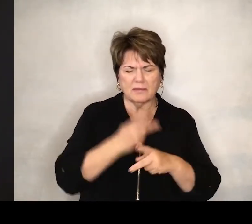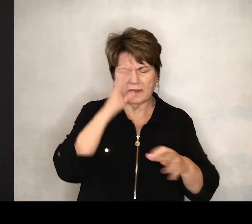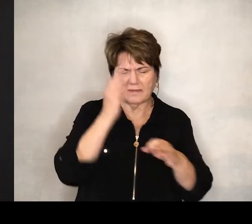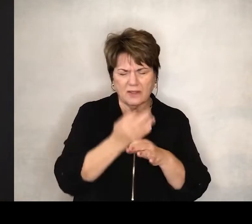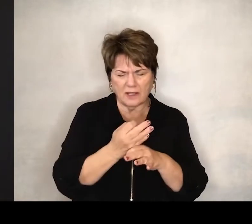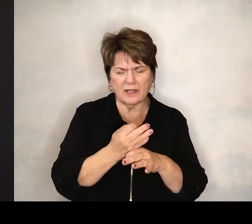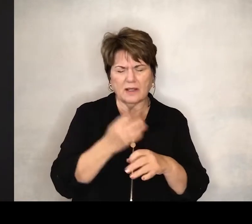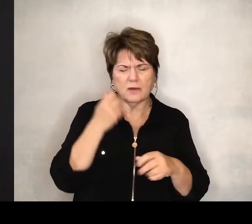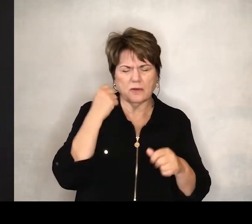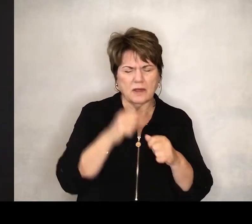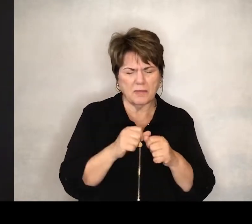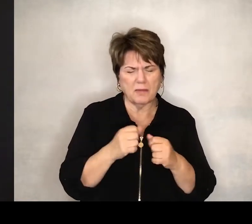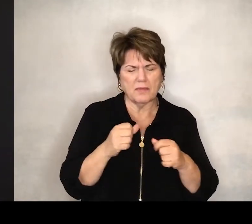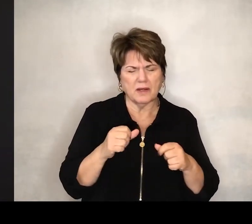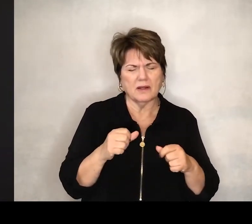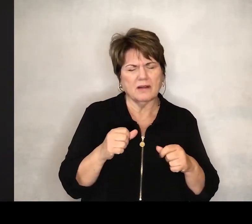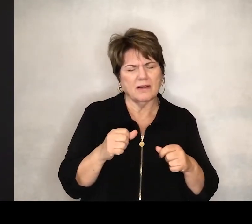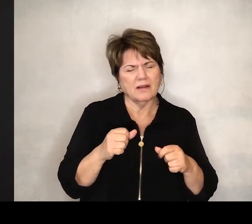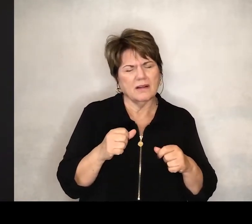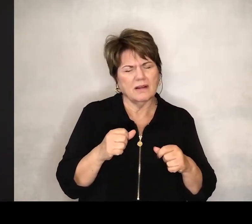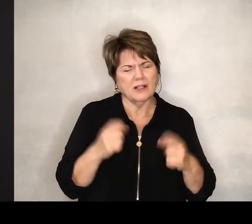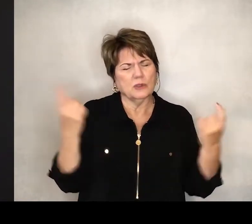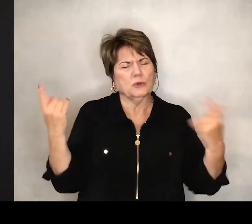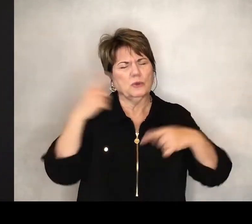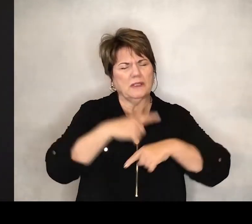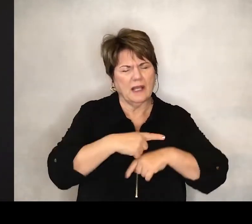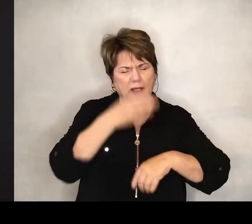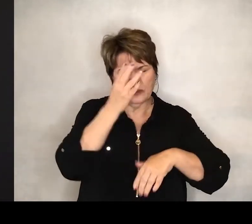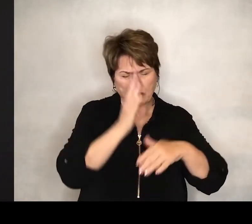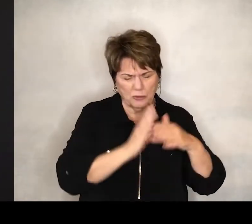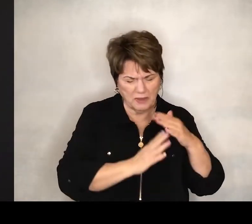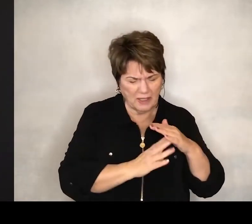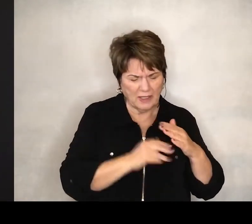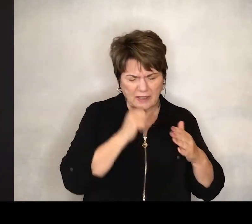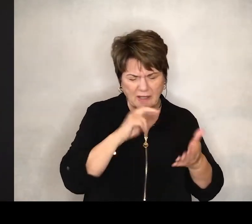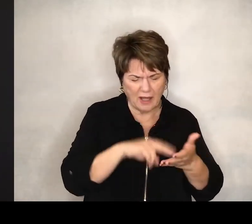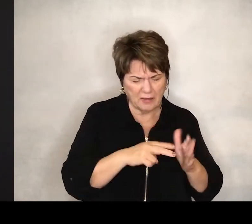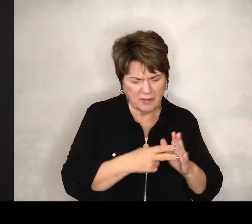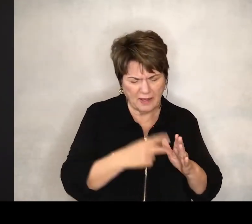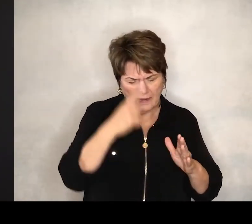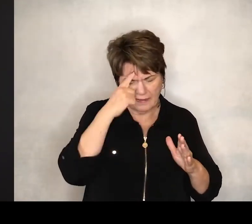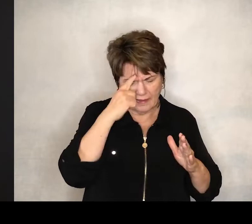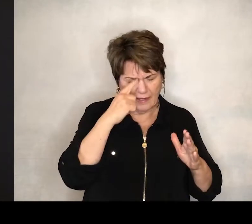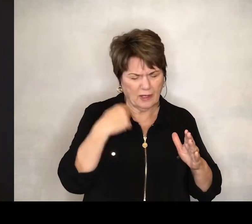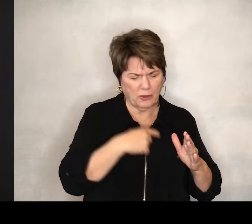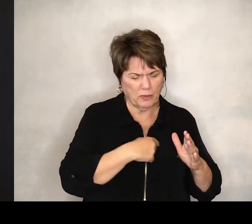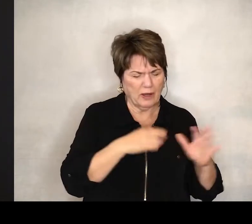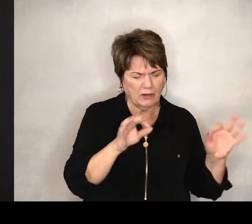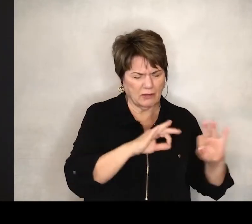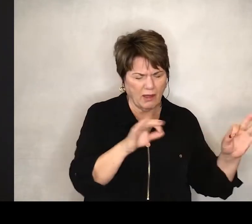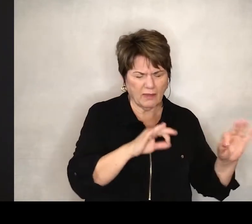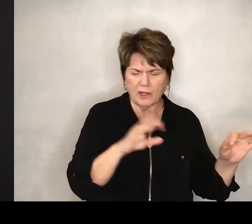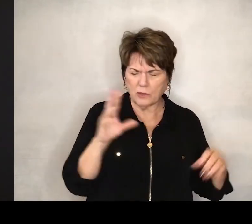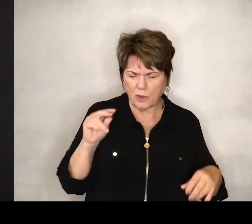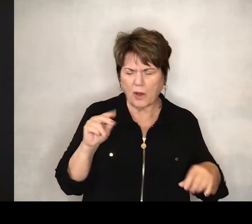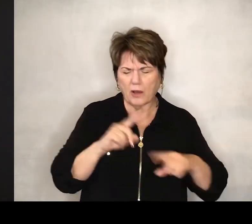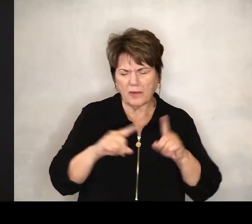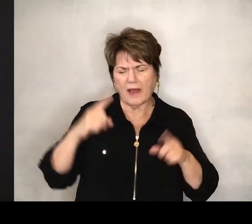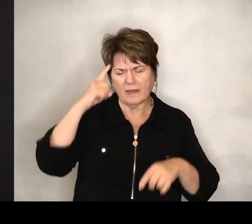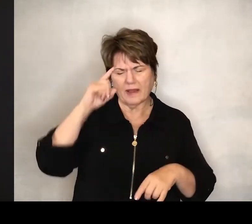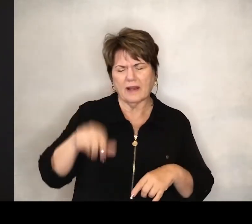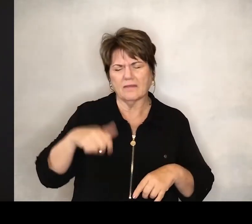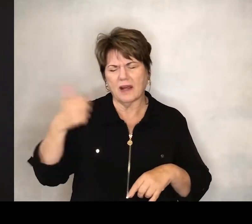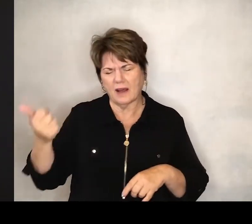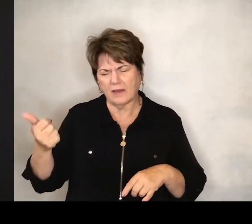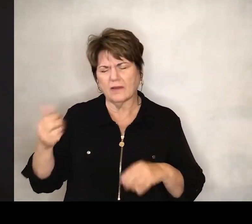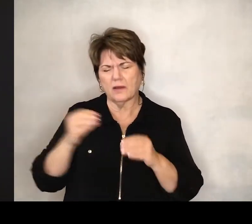of remembrance like today, remind us that humility does not mean thinking less of ourselves, but thinking of